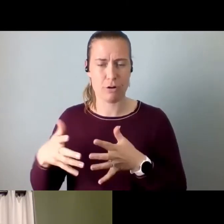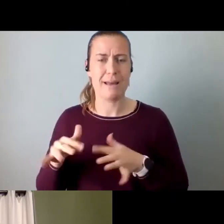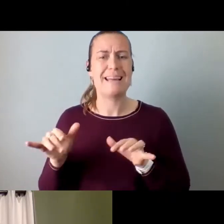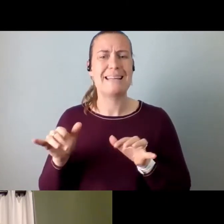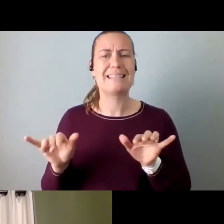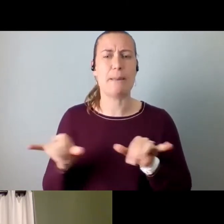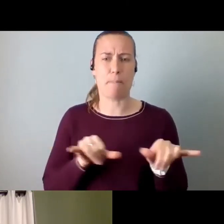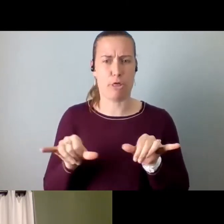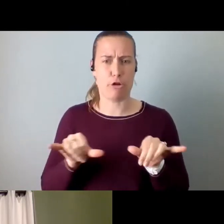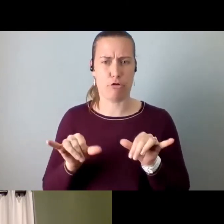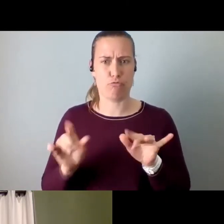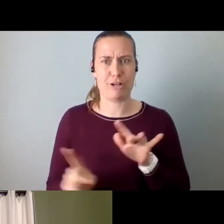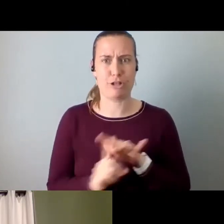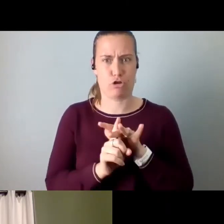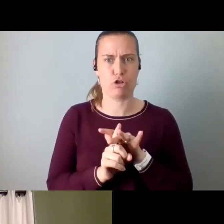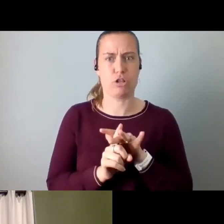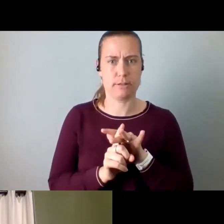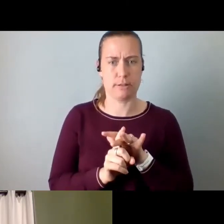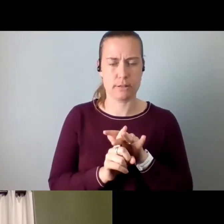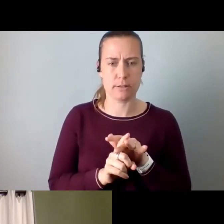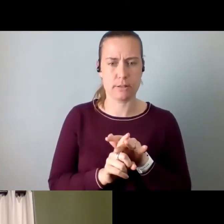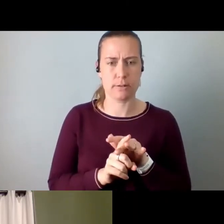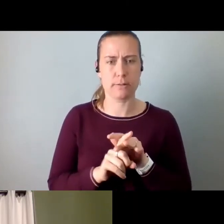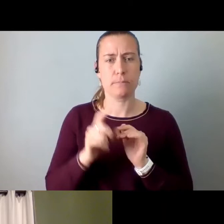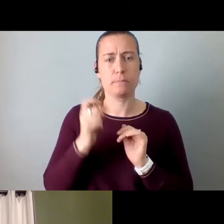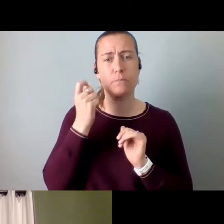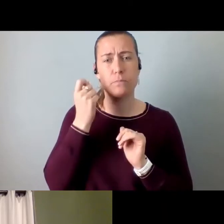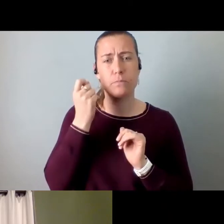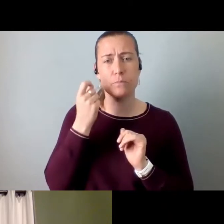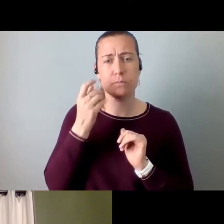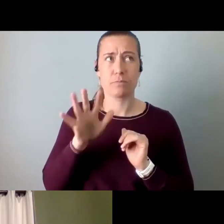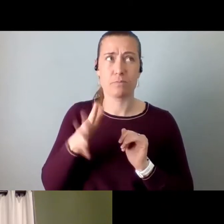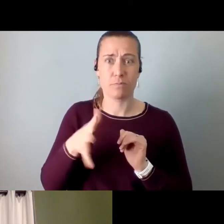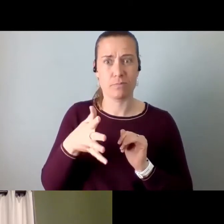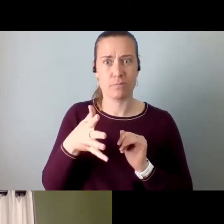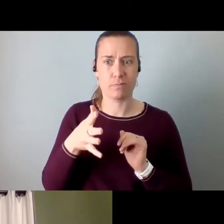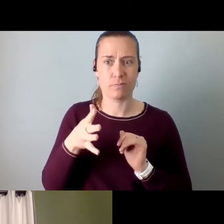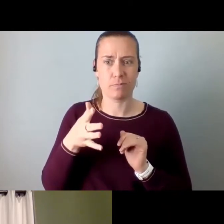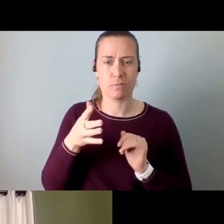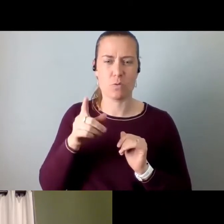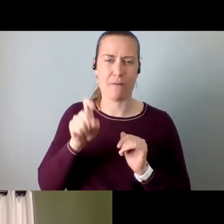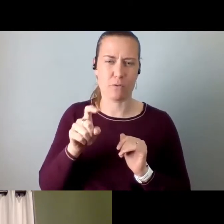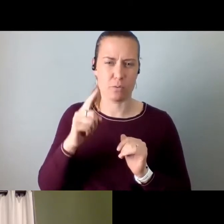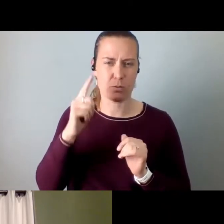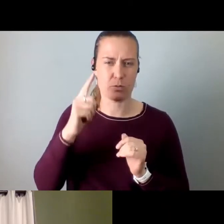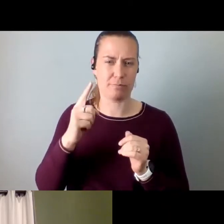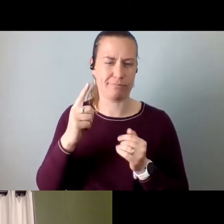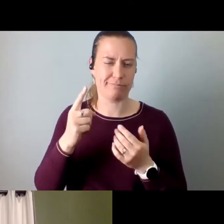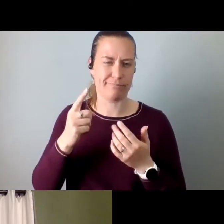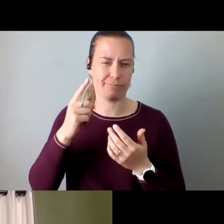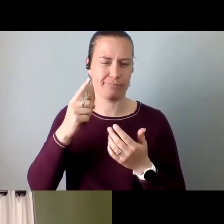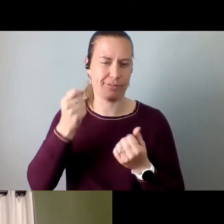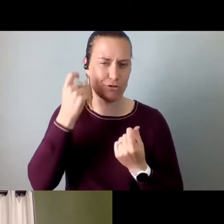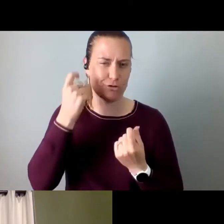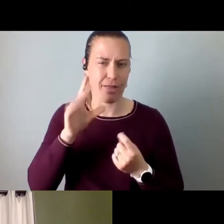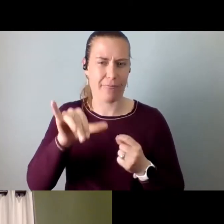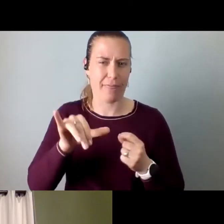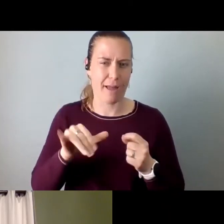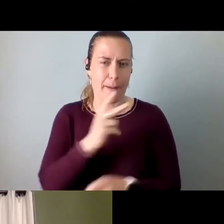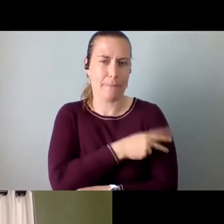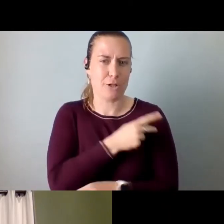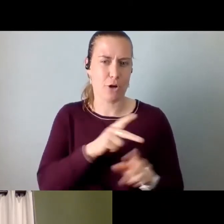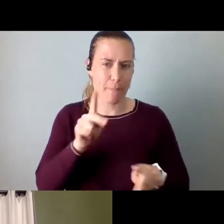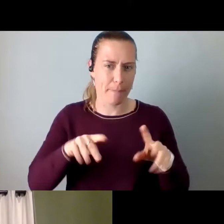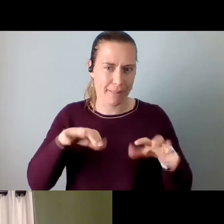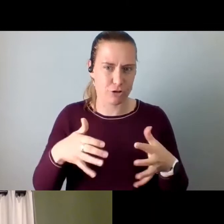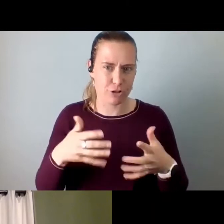and Caucasian population had similar resurgence. You have to take that with a little bit of a grain of salt of understanding that that's a patient population